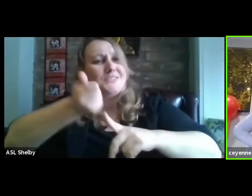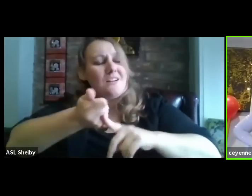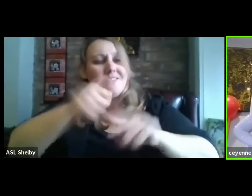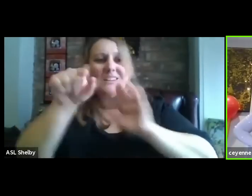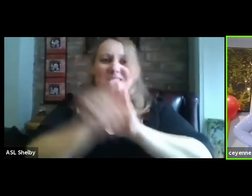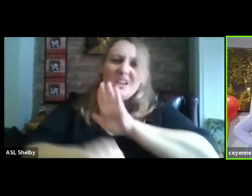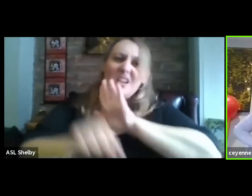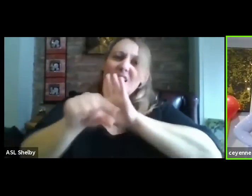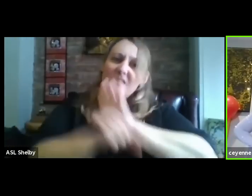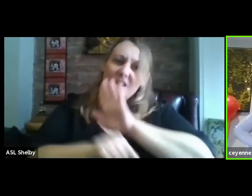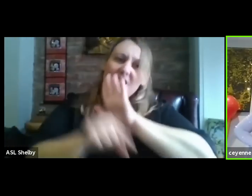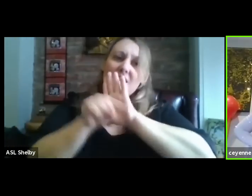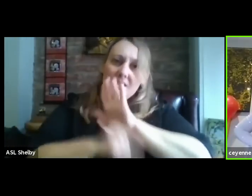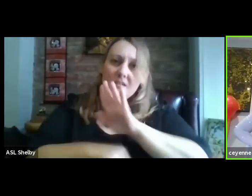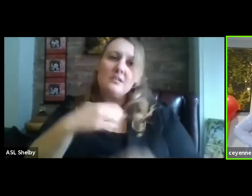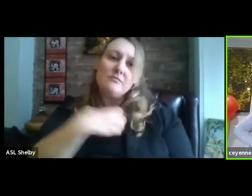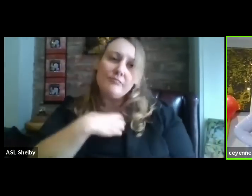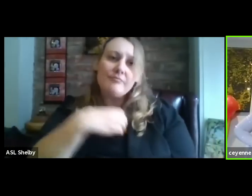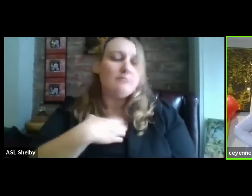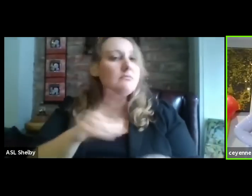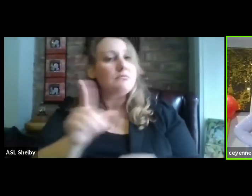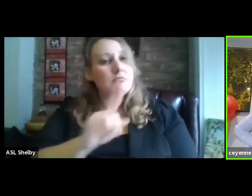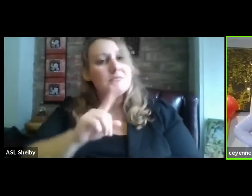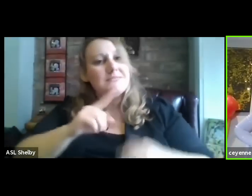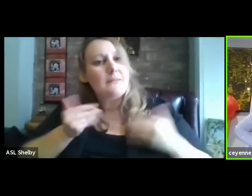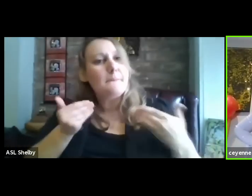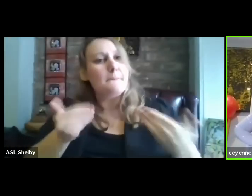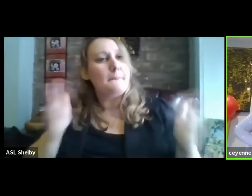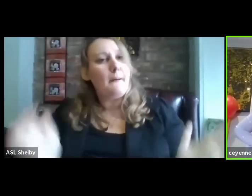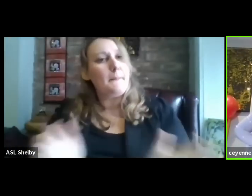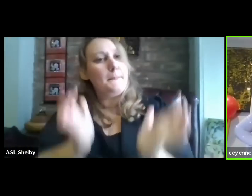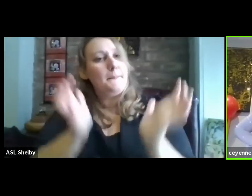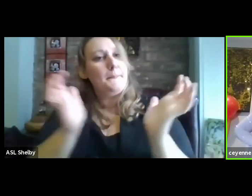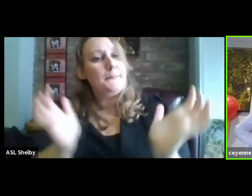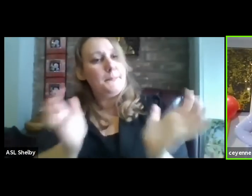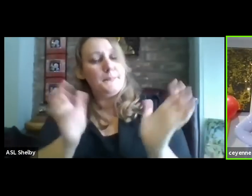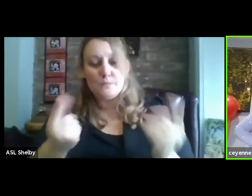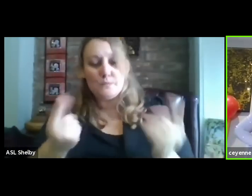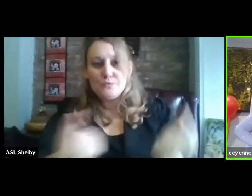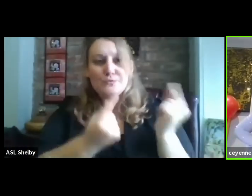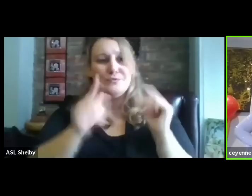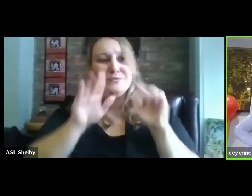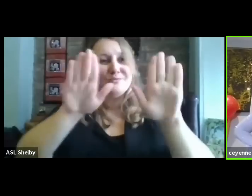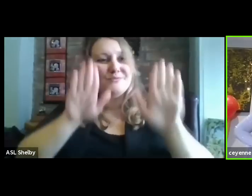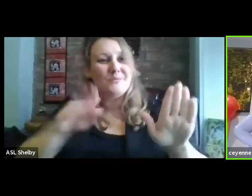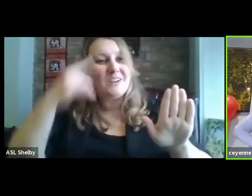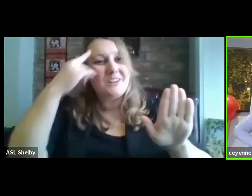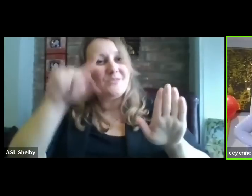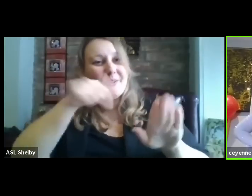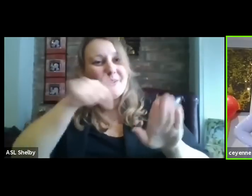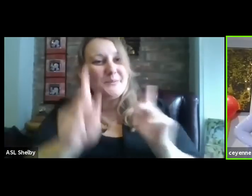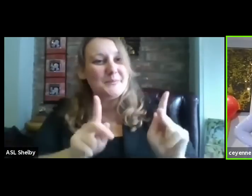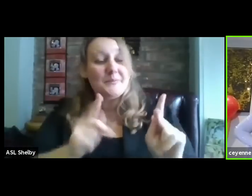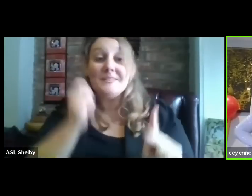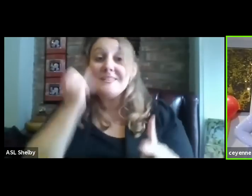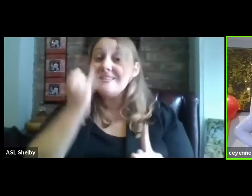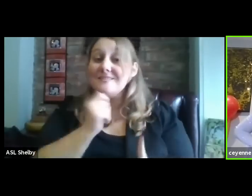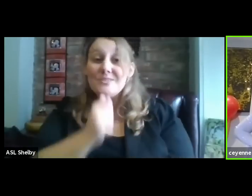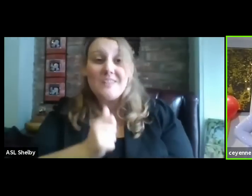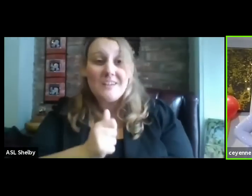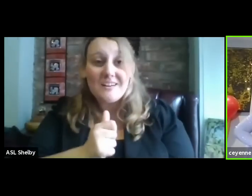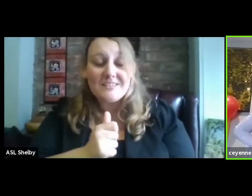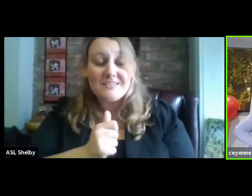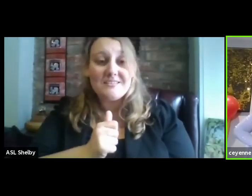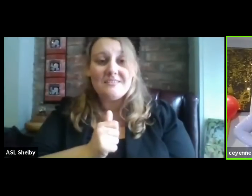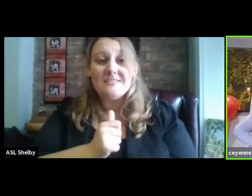step up. Do something great for somebody else. Because if you're not doing it, you fall in that bracket